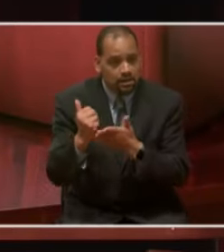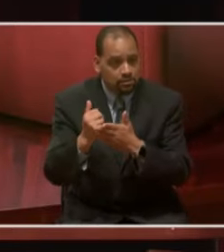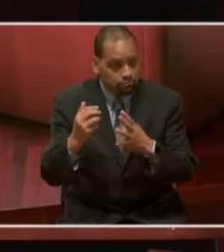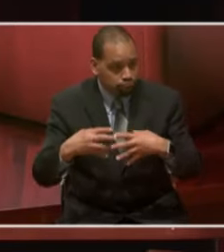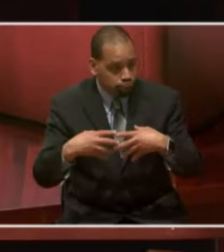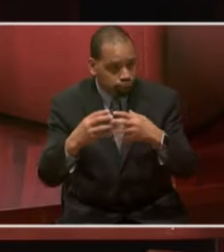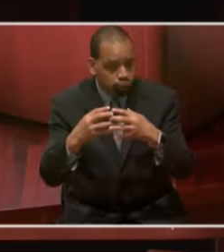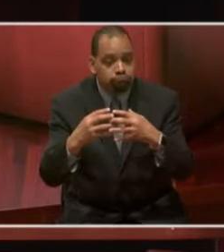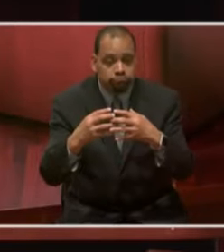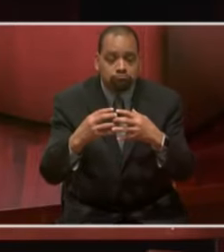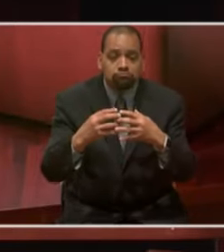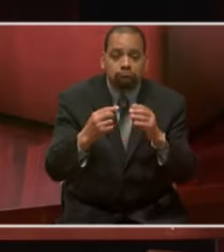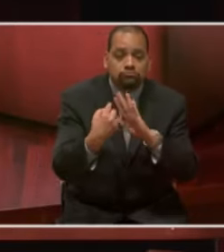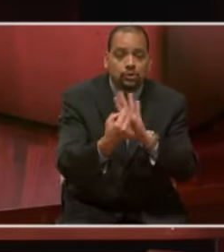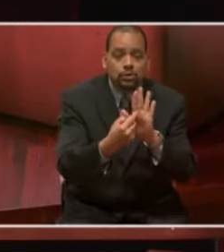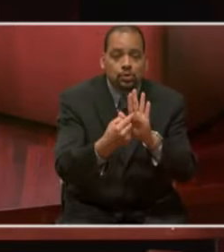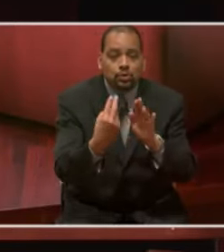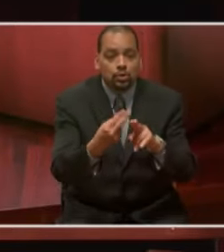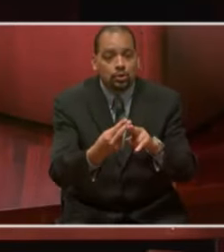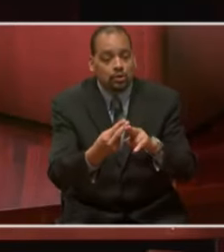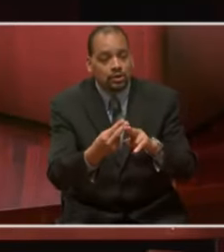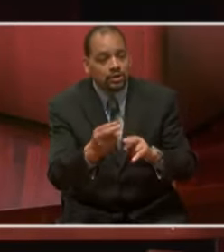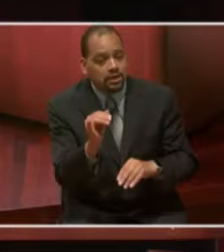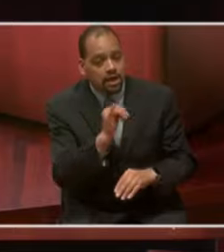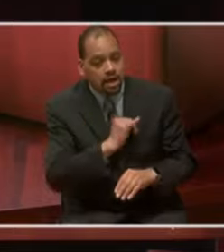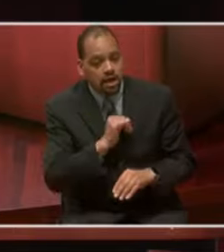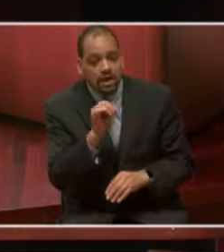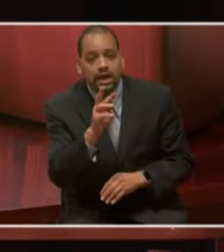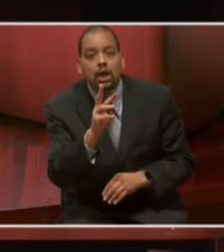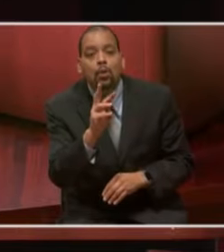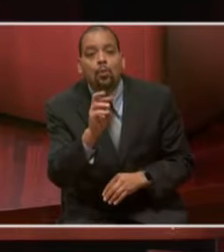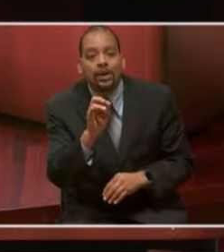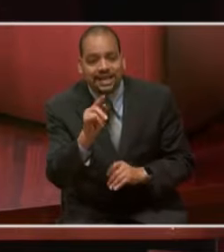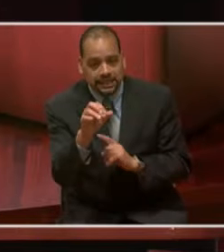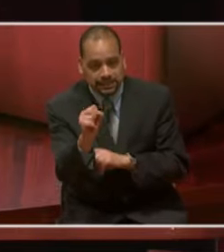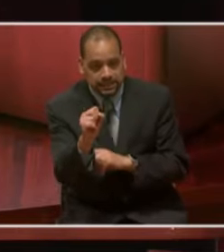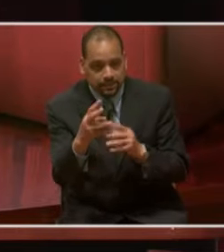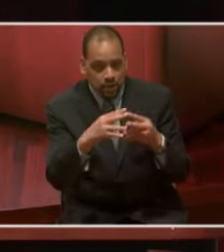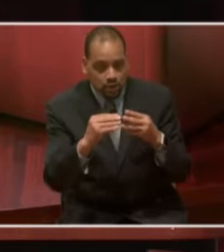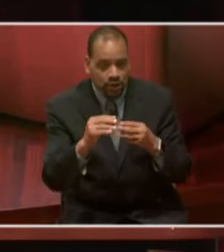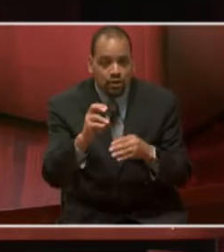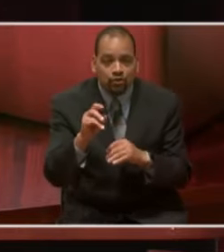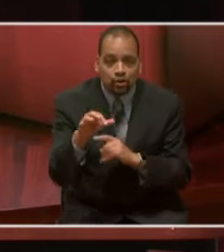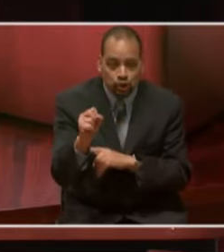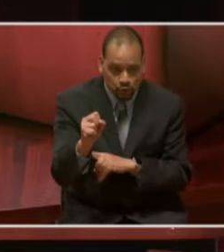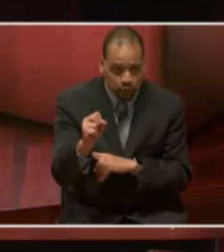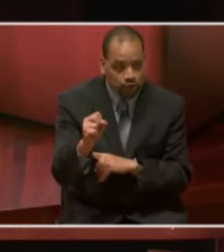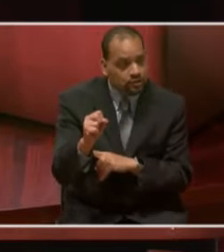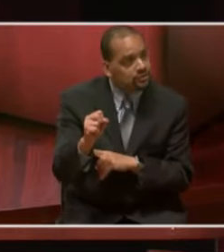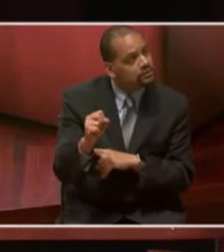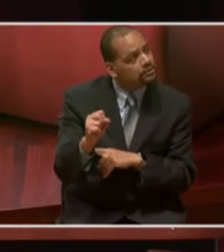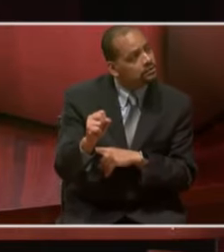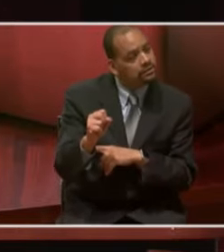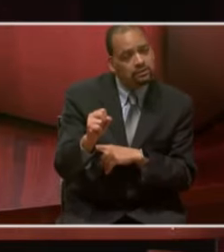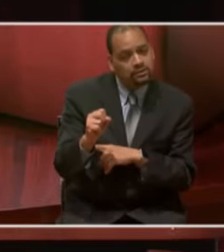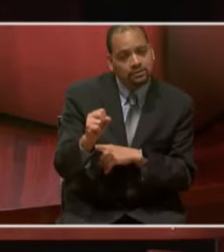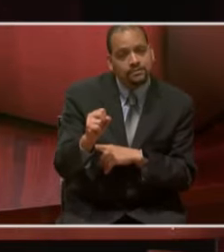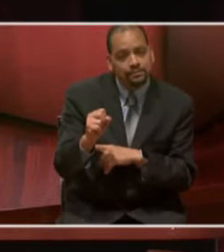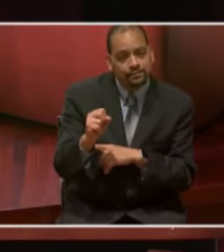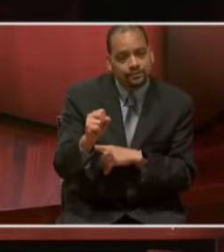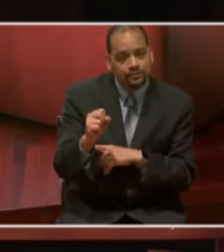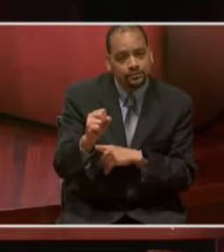conversation tonight is Scott Simon. Mr. Simon is the host of Weekend Edition Saturday on National Public Radio. He joined NPR